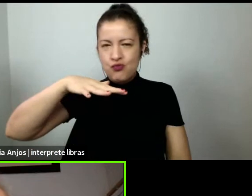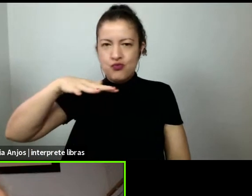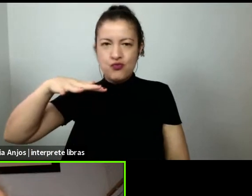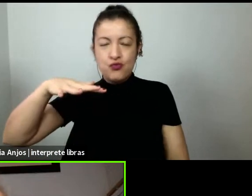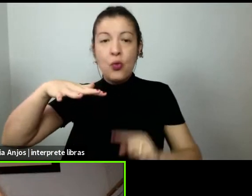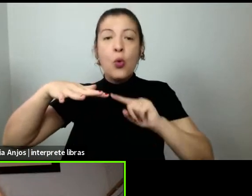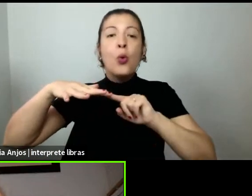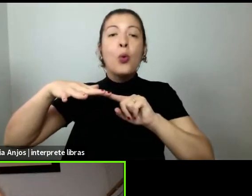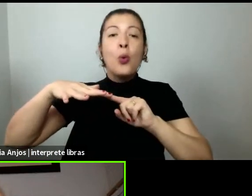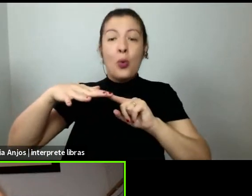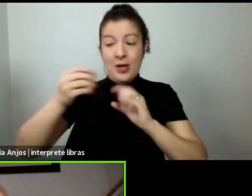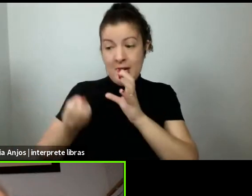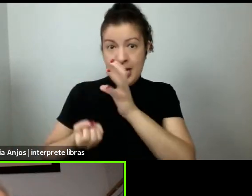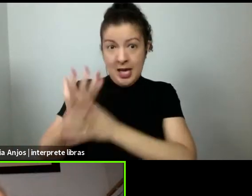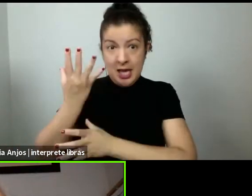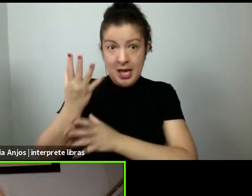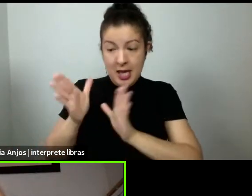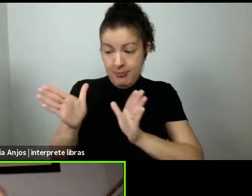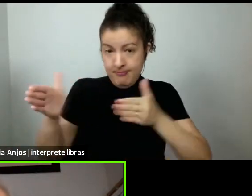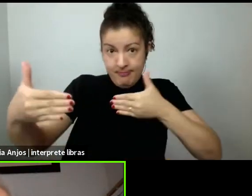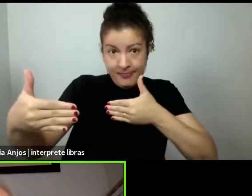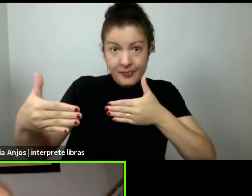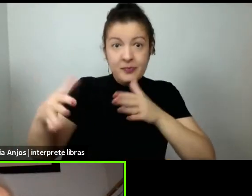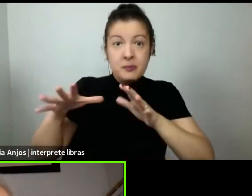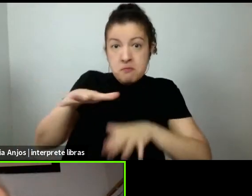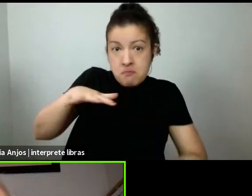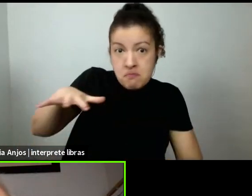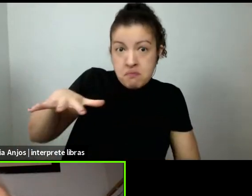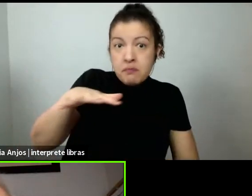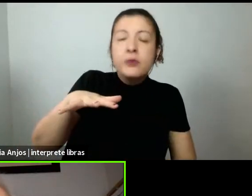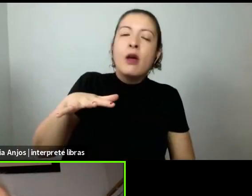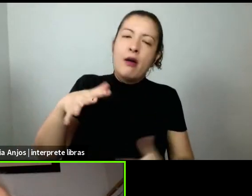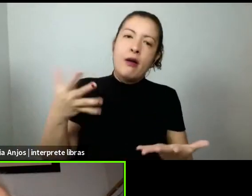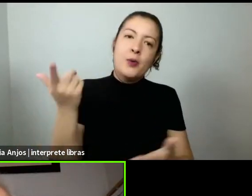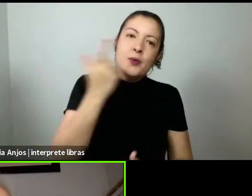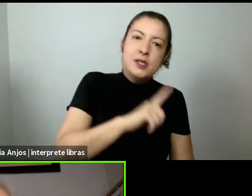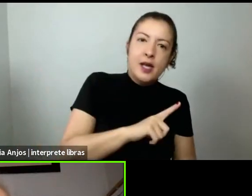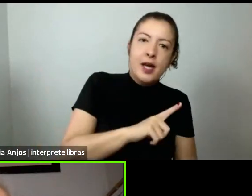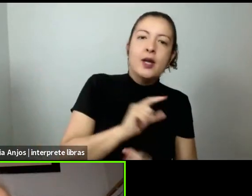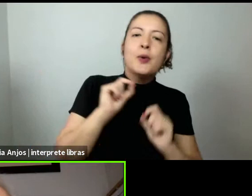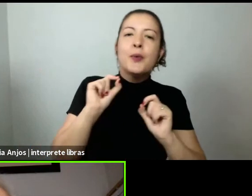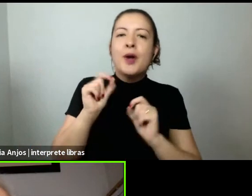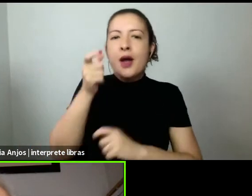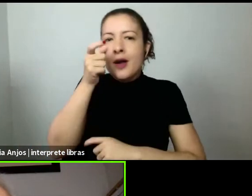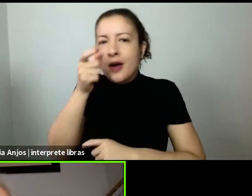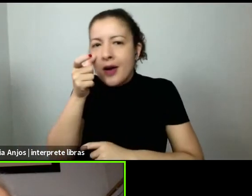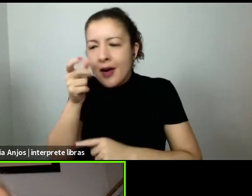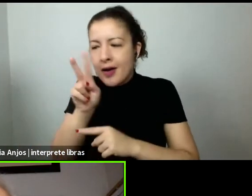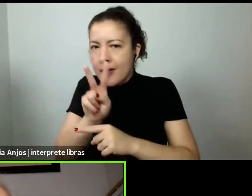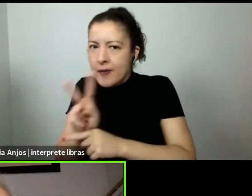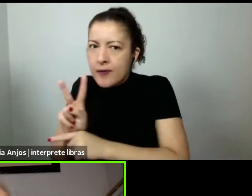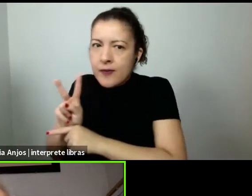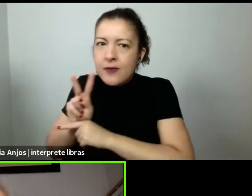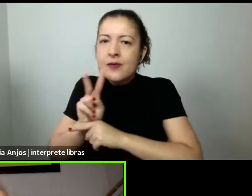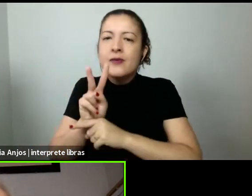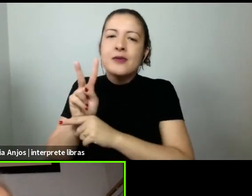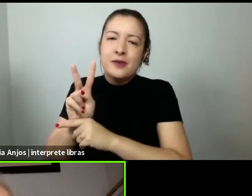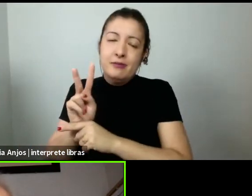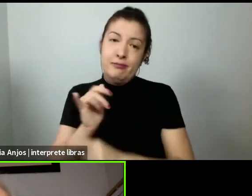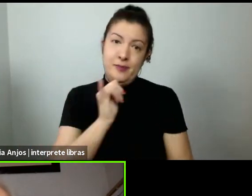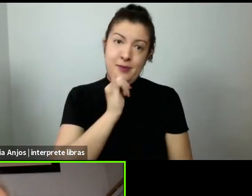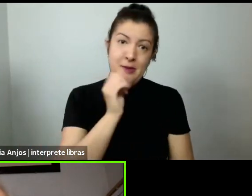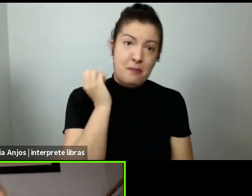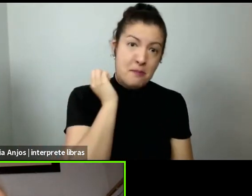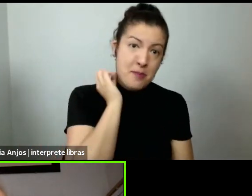to manage whale watching or dolphin watching and a lot of other activities in a